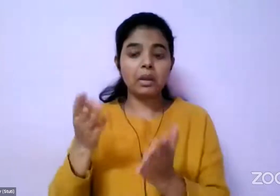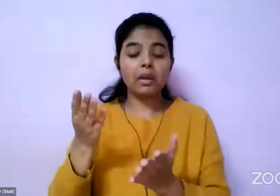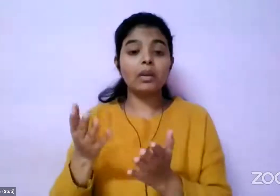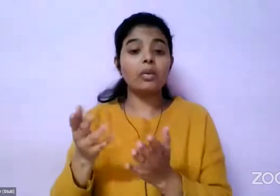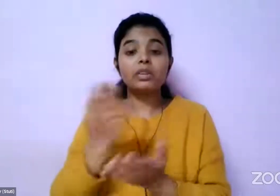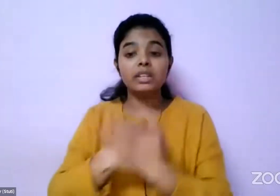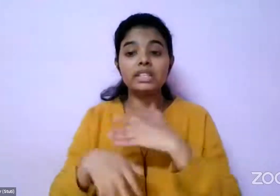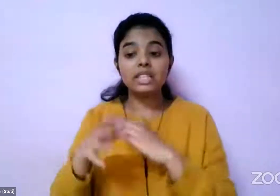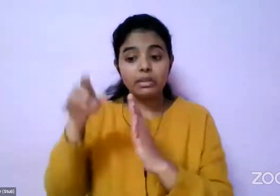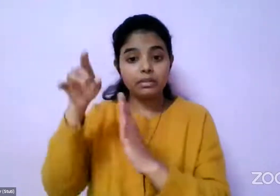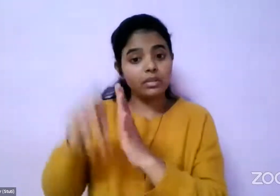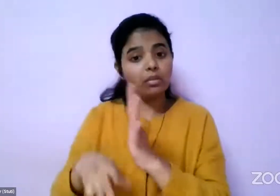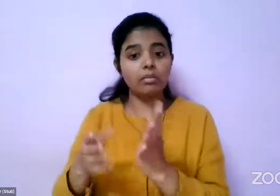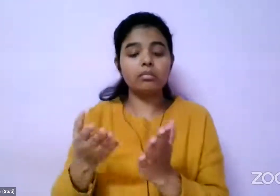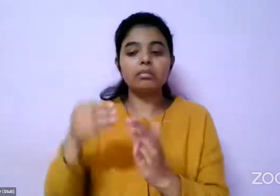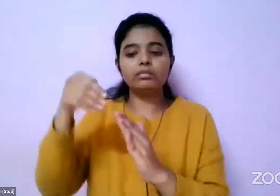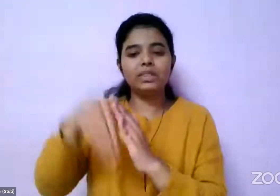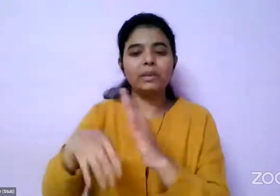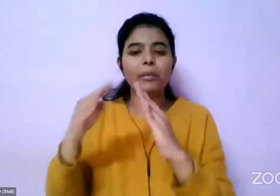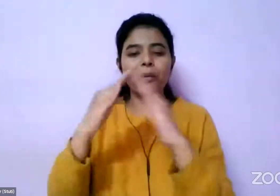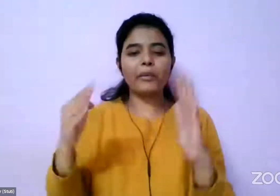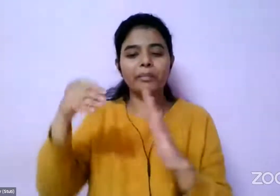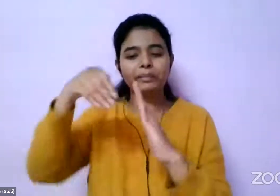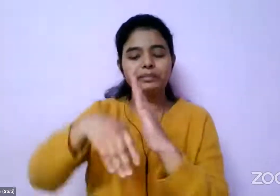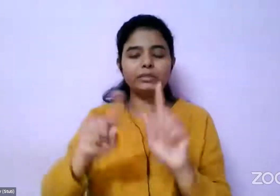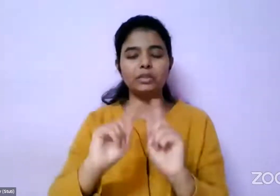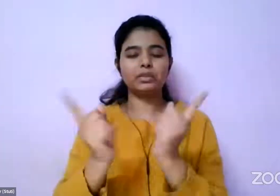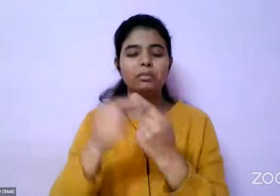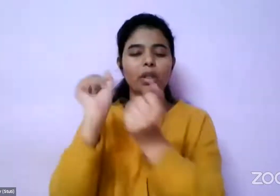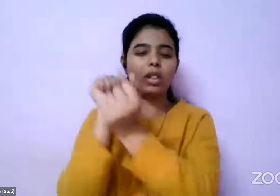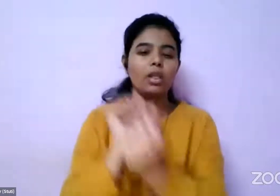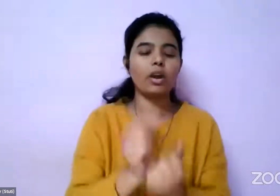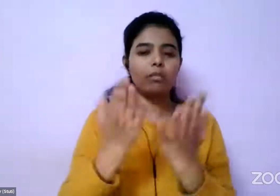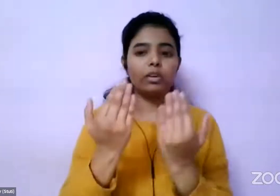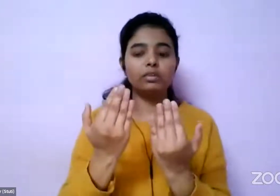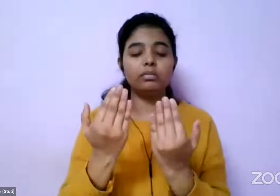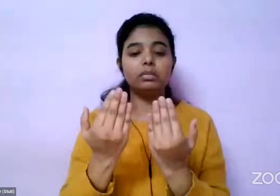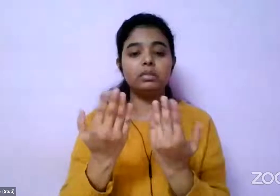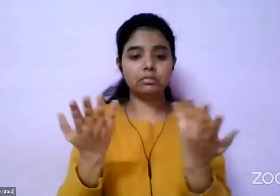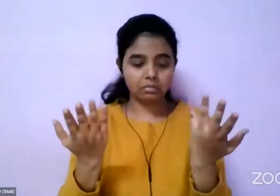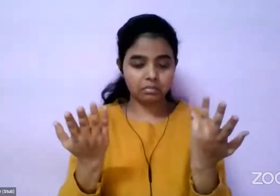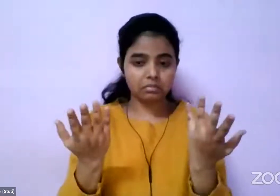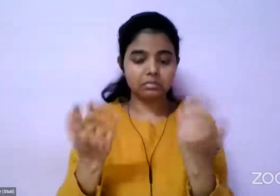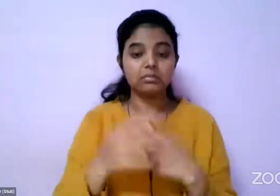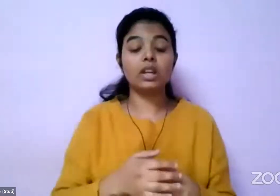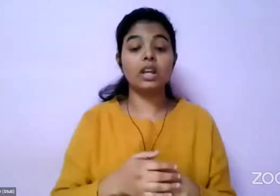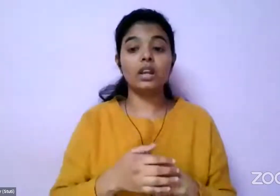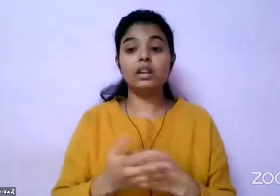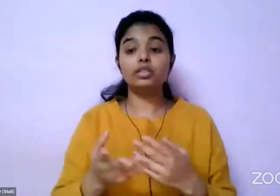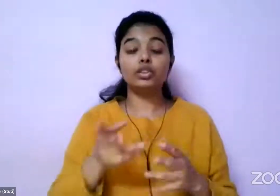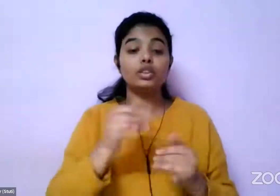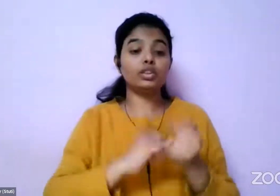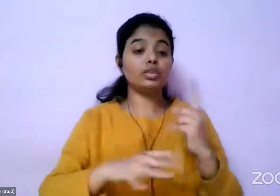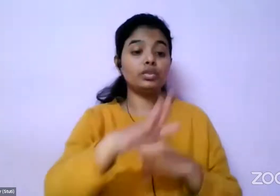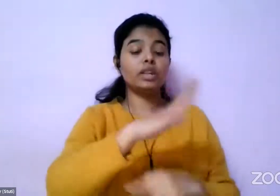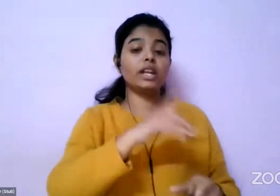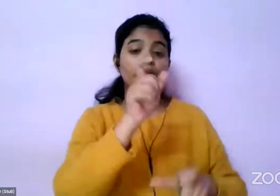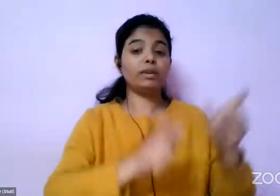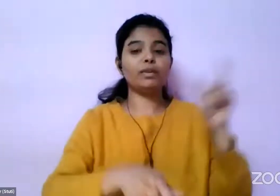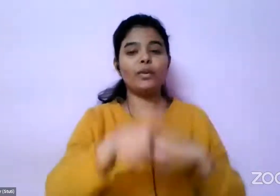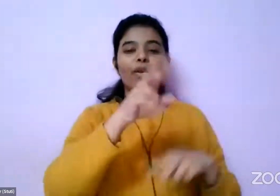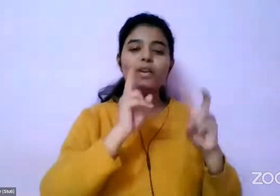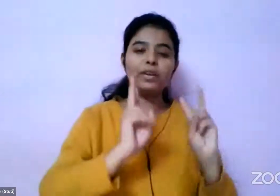be segregated, they can be kept away, so that a normal society can function in its own